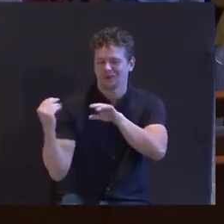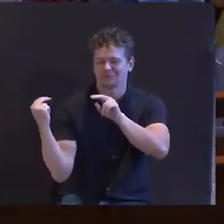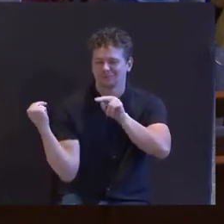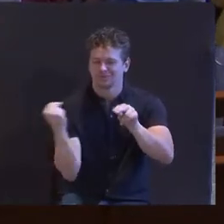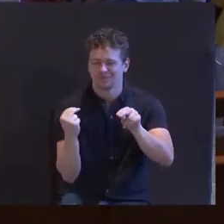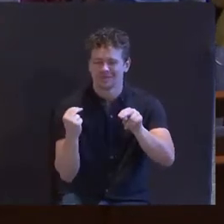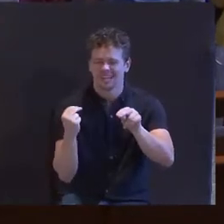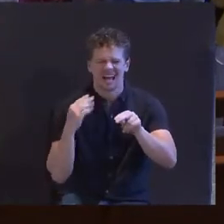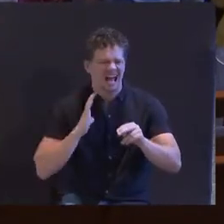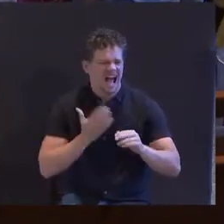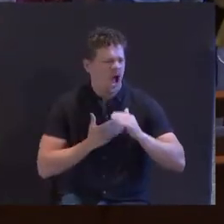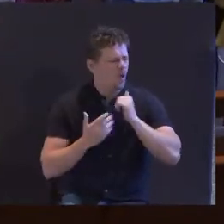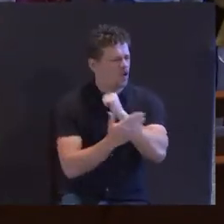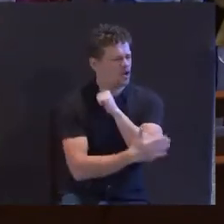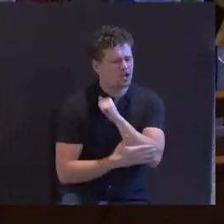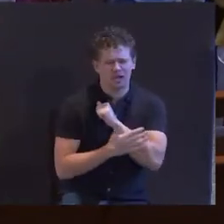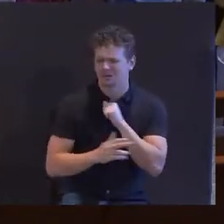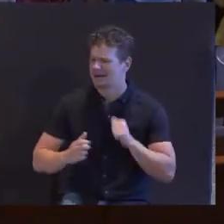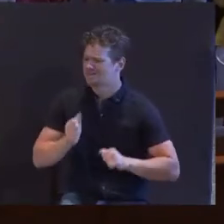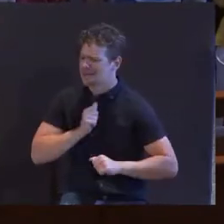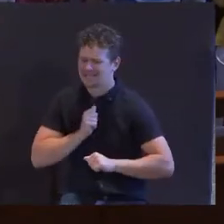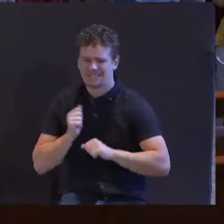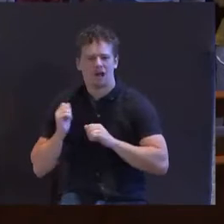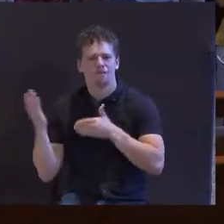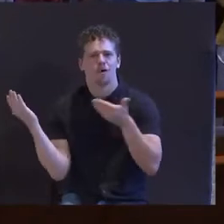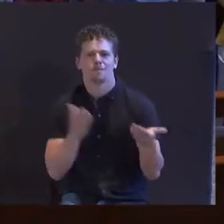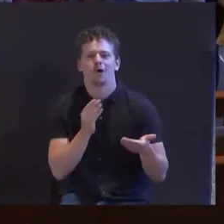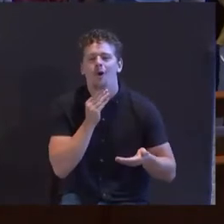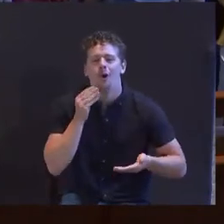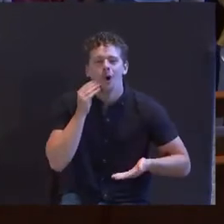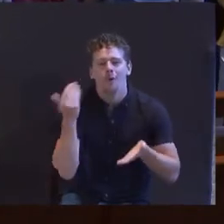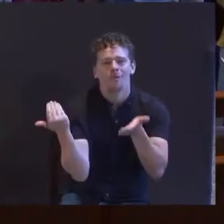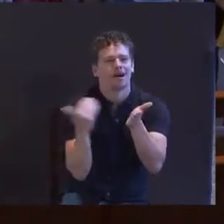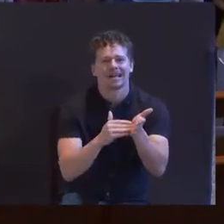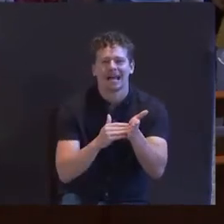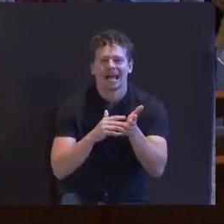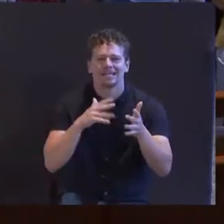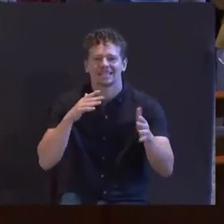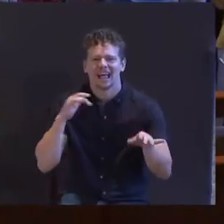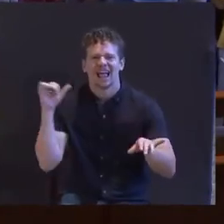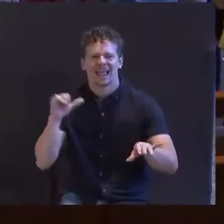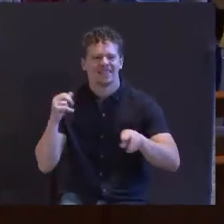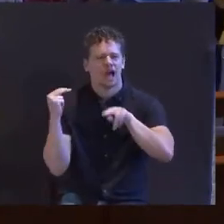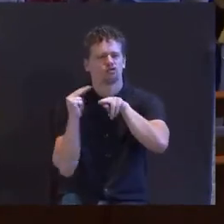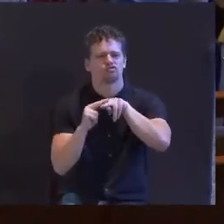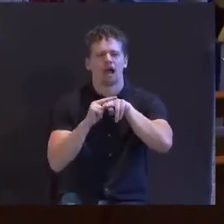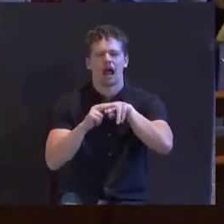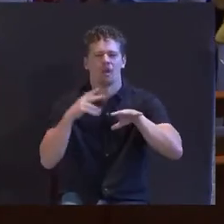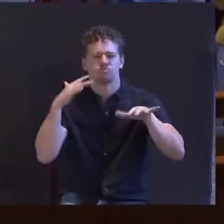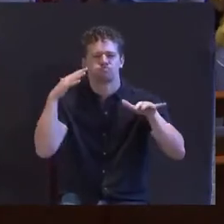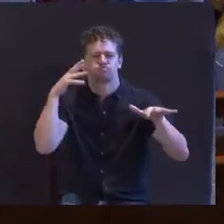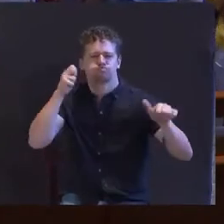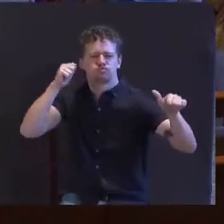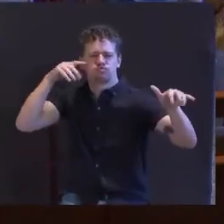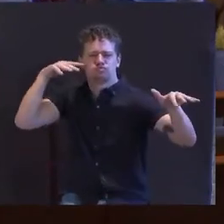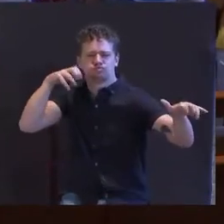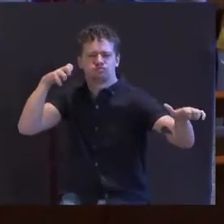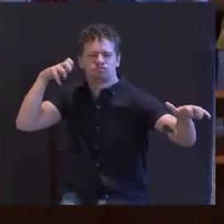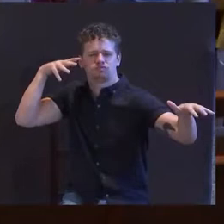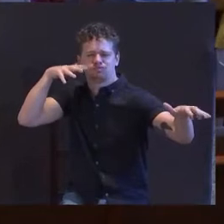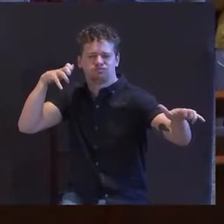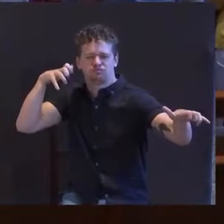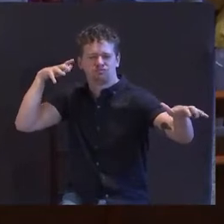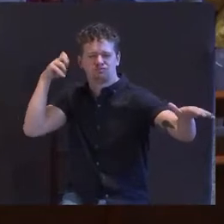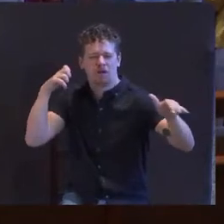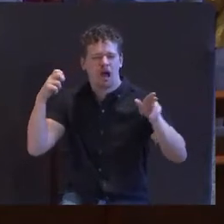me home again. A peace train sounding louder. Ride on the peace train.